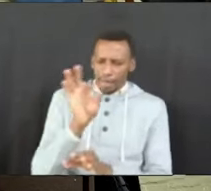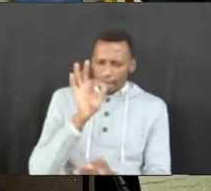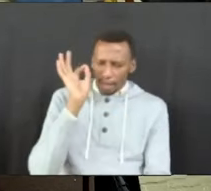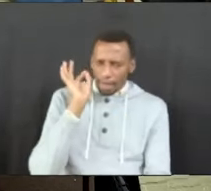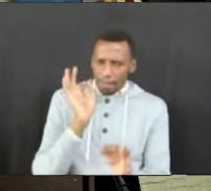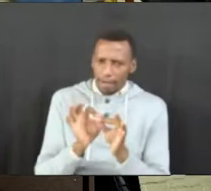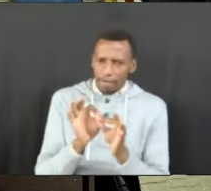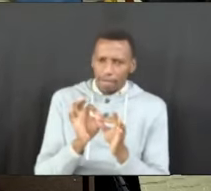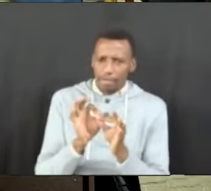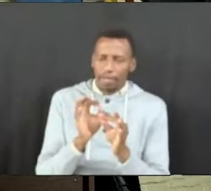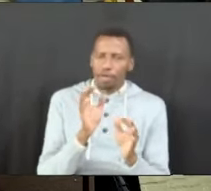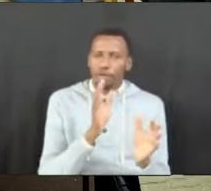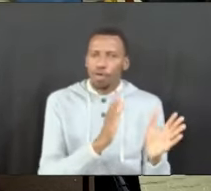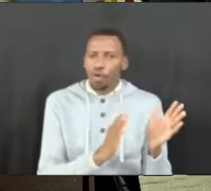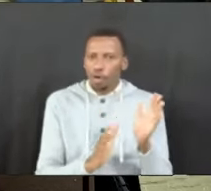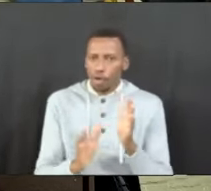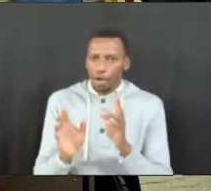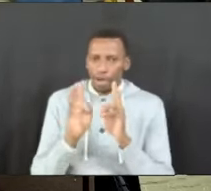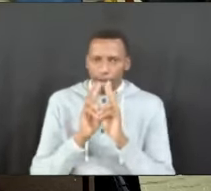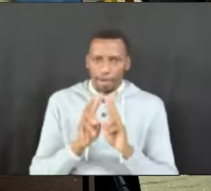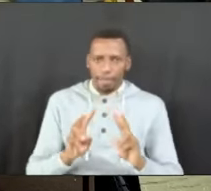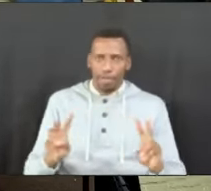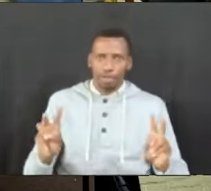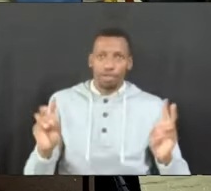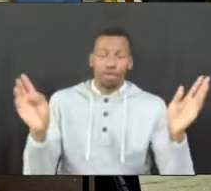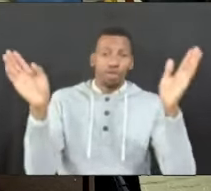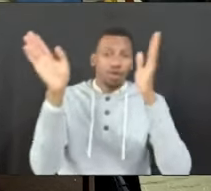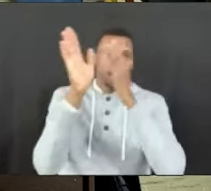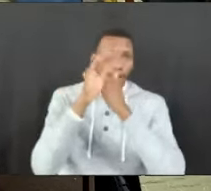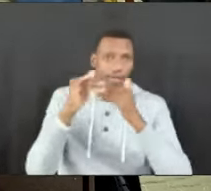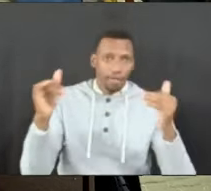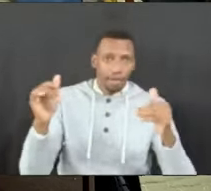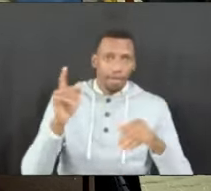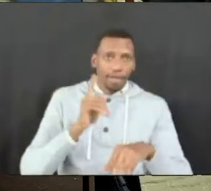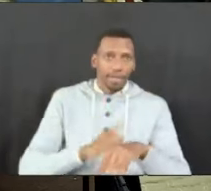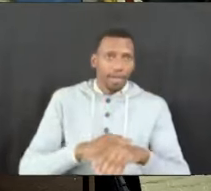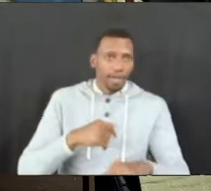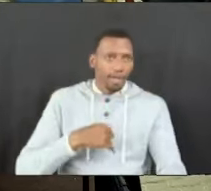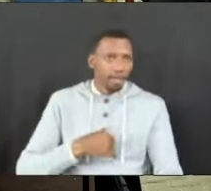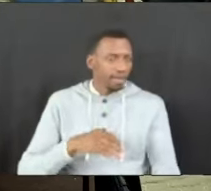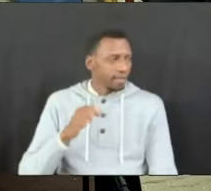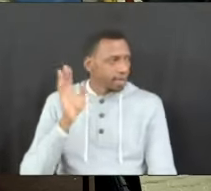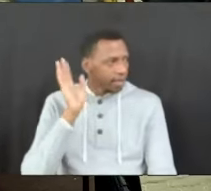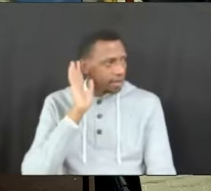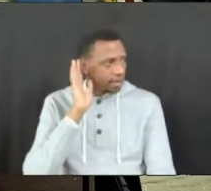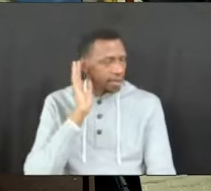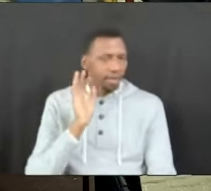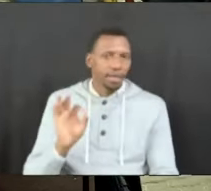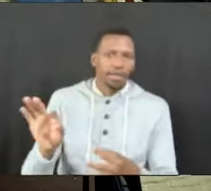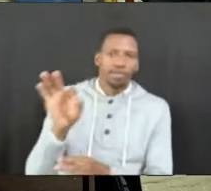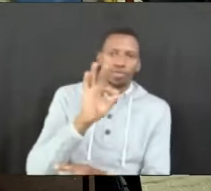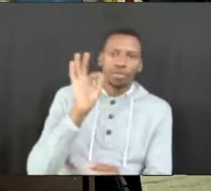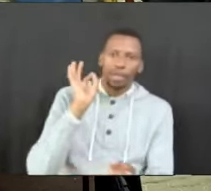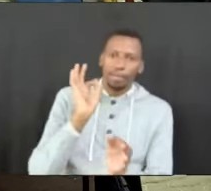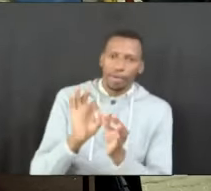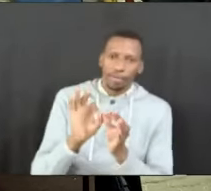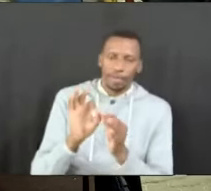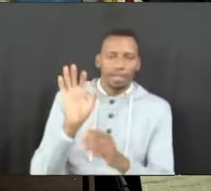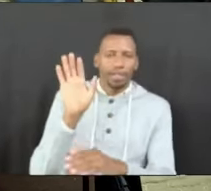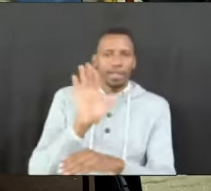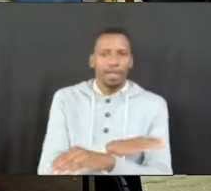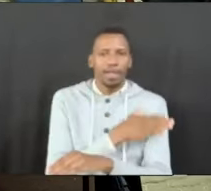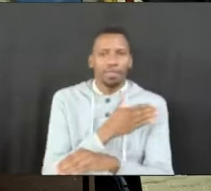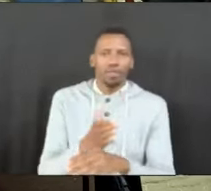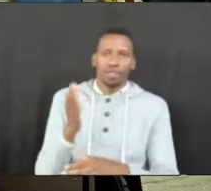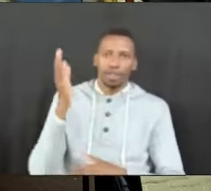of heaven, and have been enraptured as I listened to the perfect music there. And she